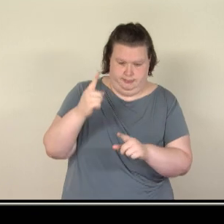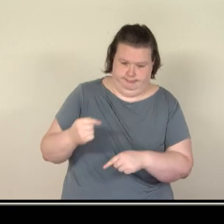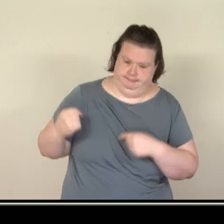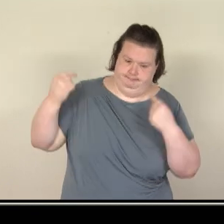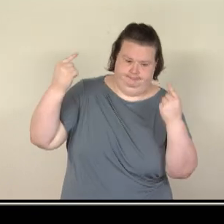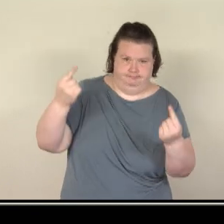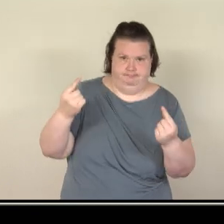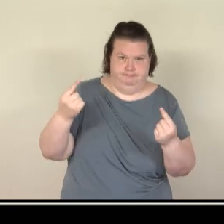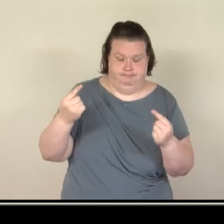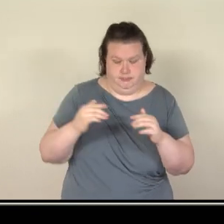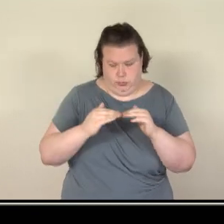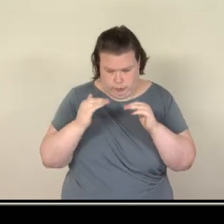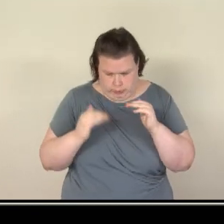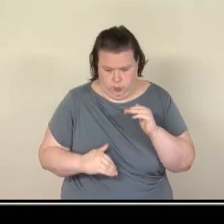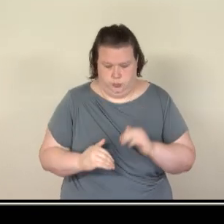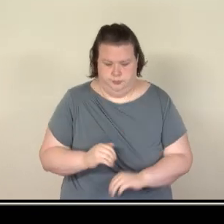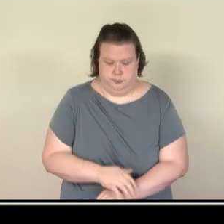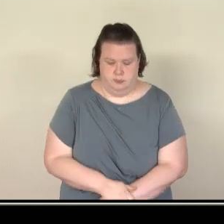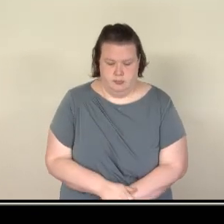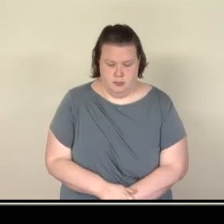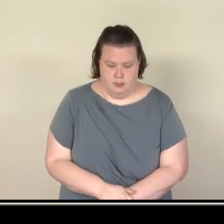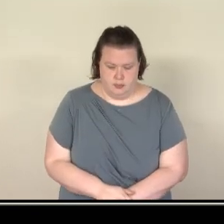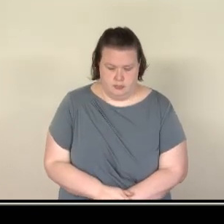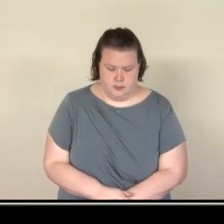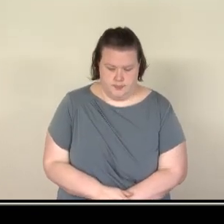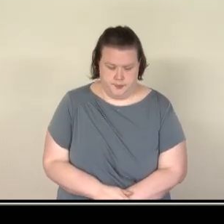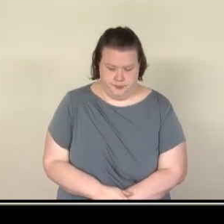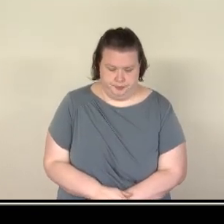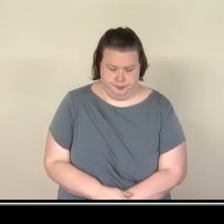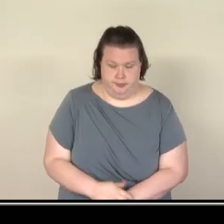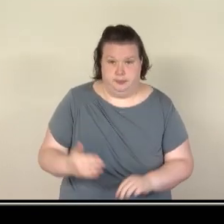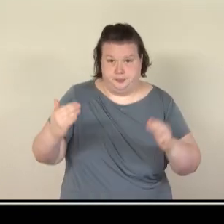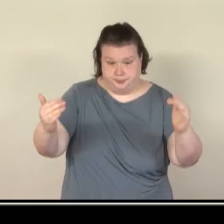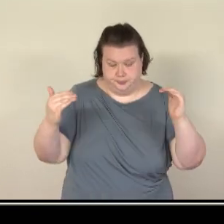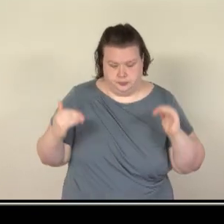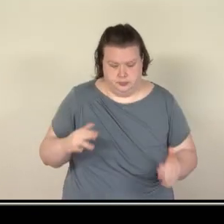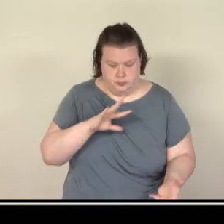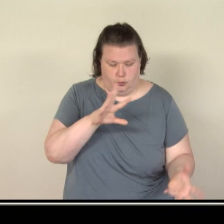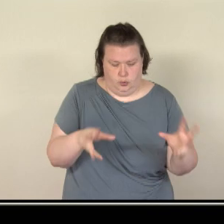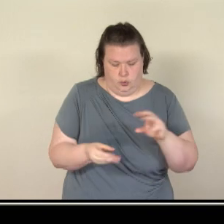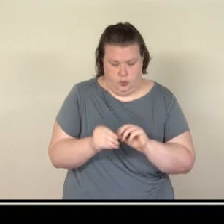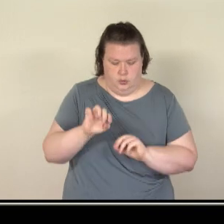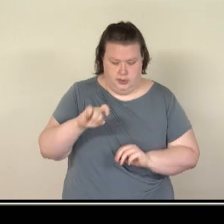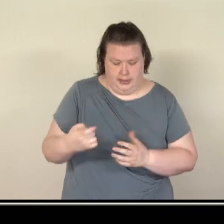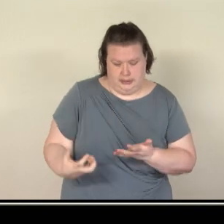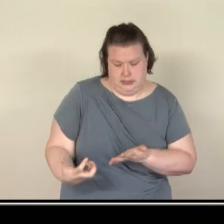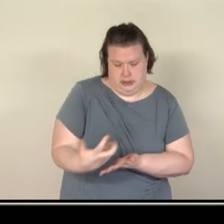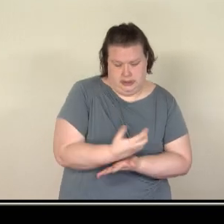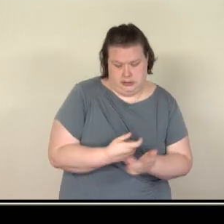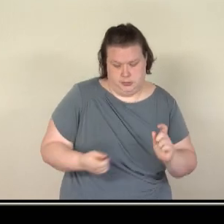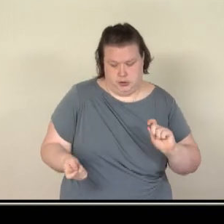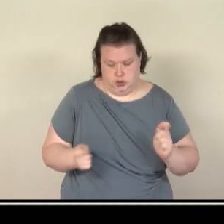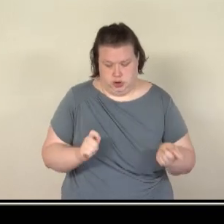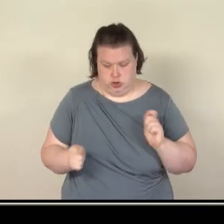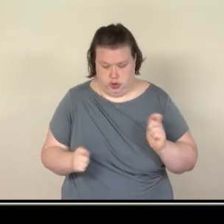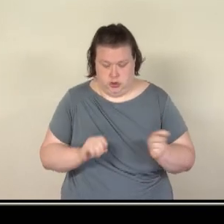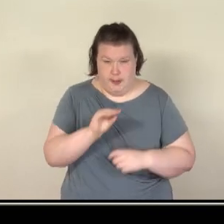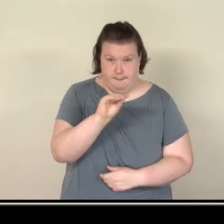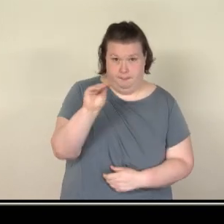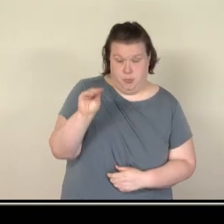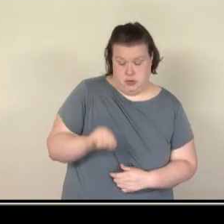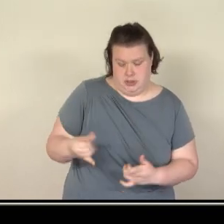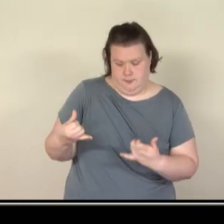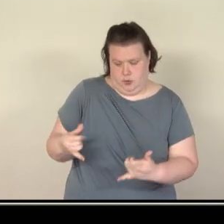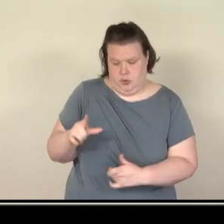low. And then the next chart shows those total tax collections and adjustments as a percent of the